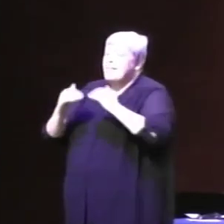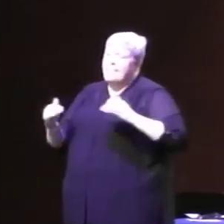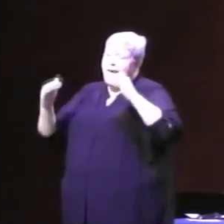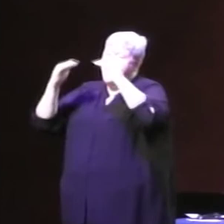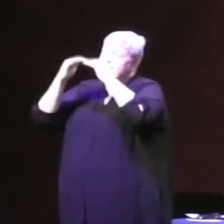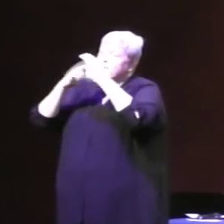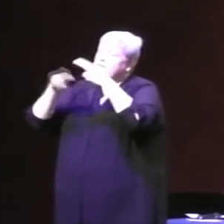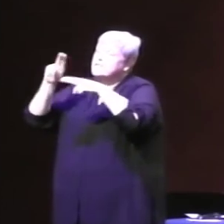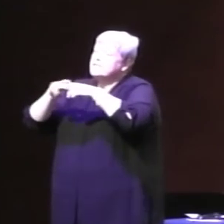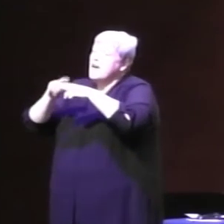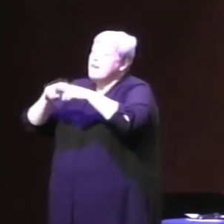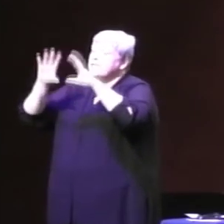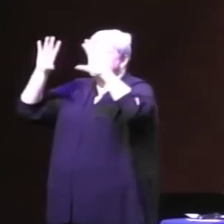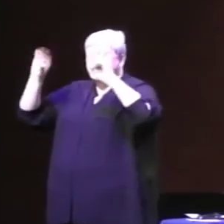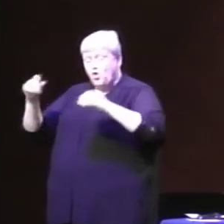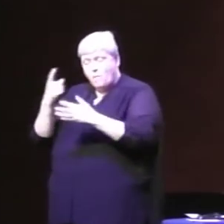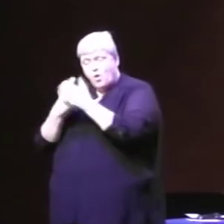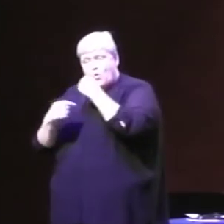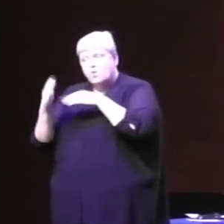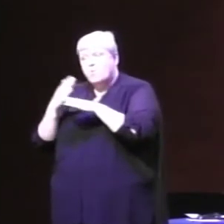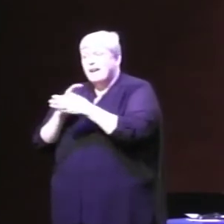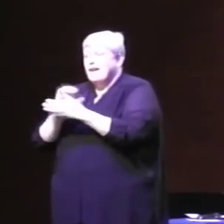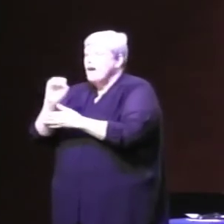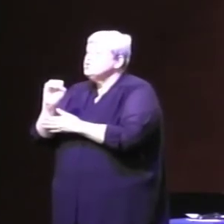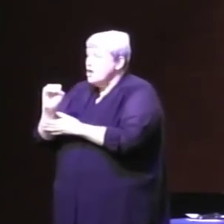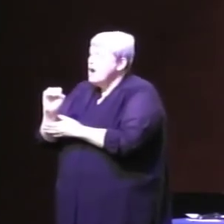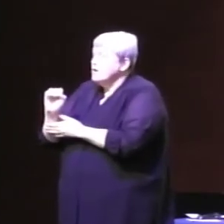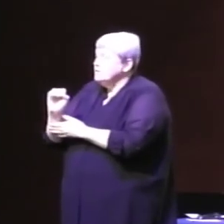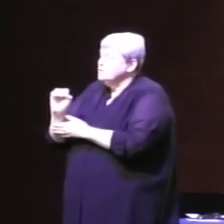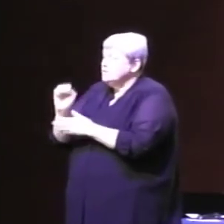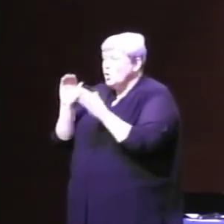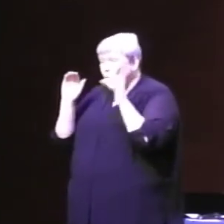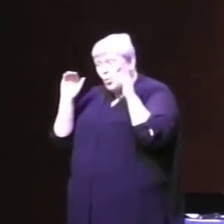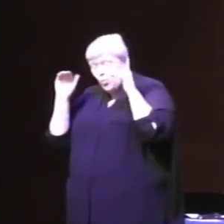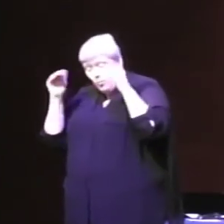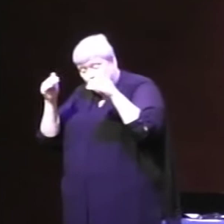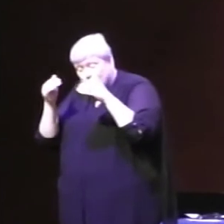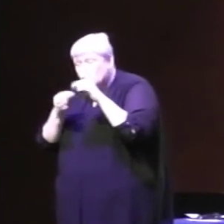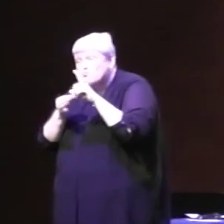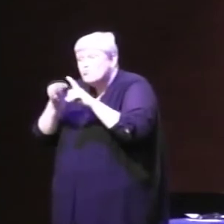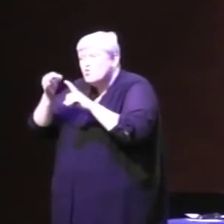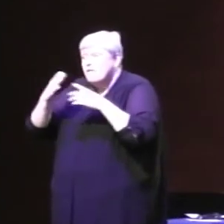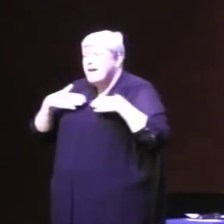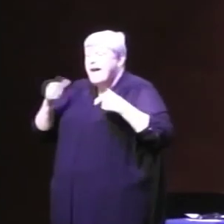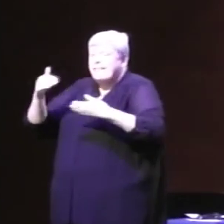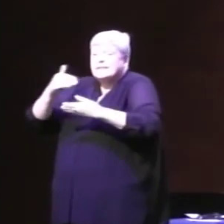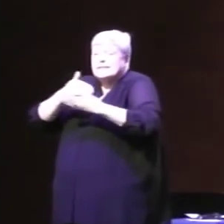and an end to lone working culture, commitments to improve health and safety